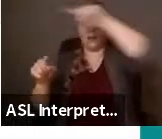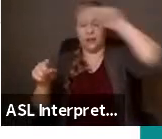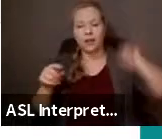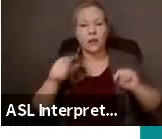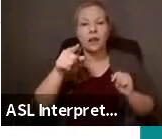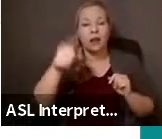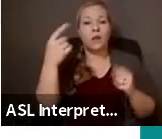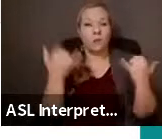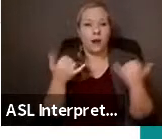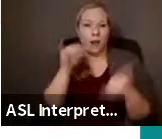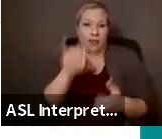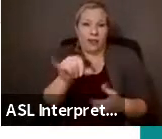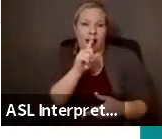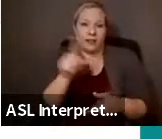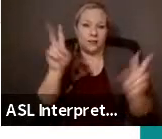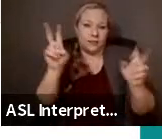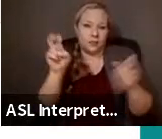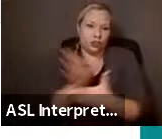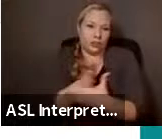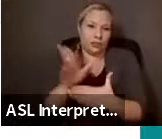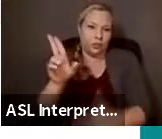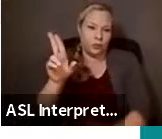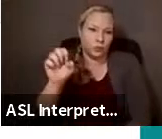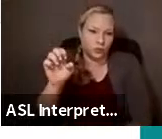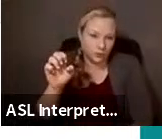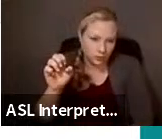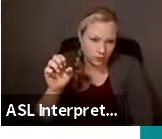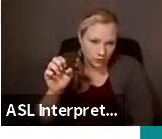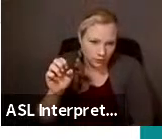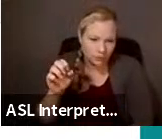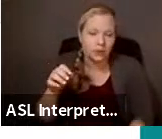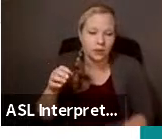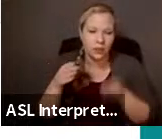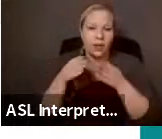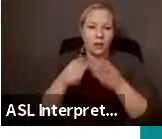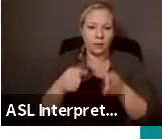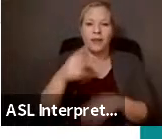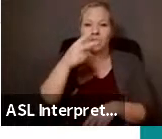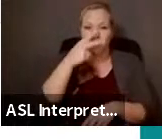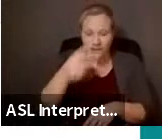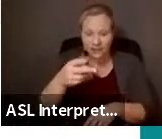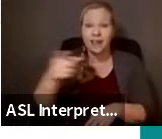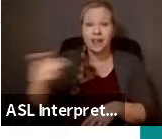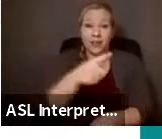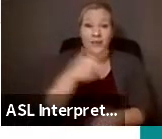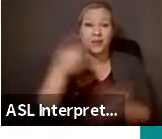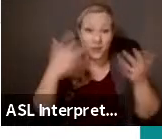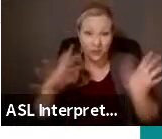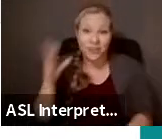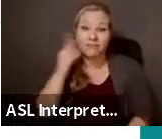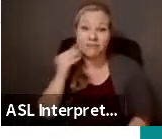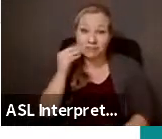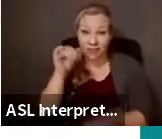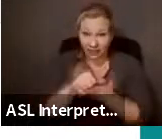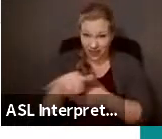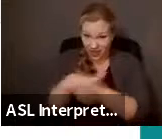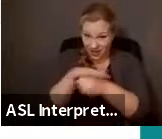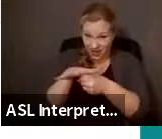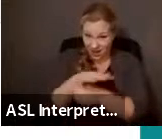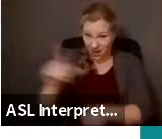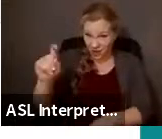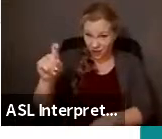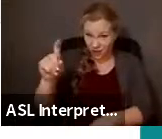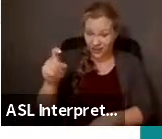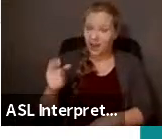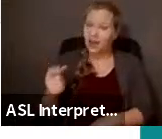area, ridden over the bridge, you know what I'm talking about when I say that it is not the most intuitive,